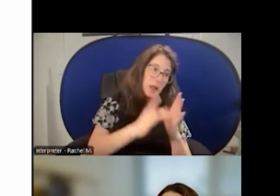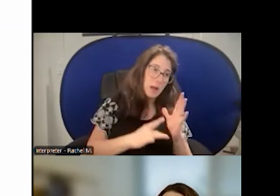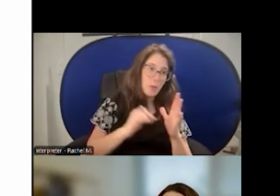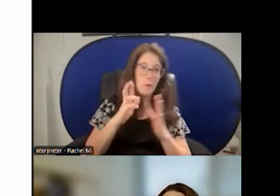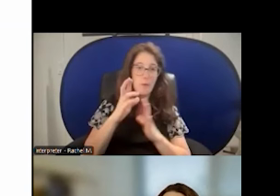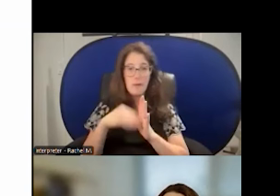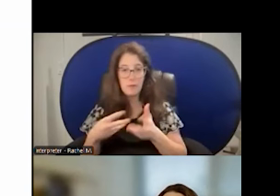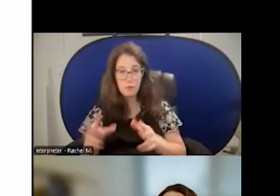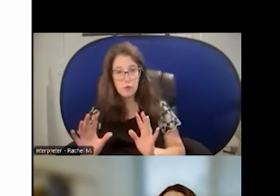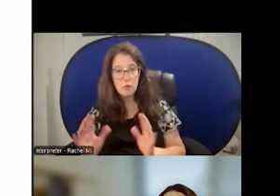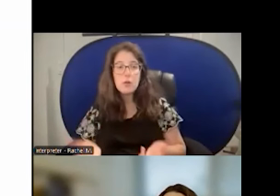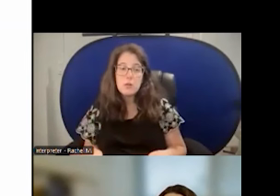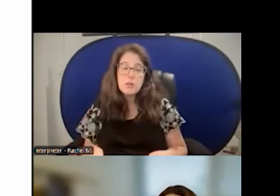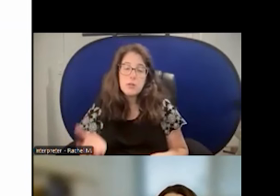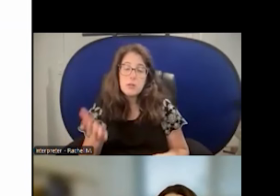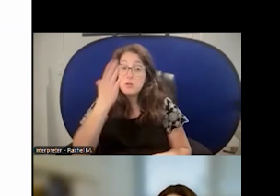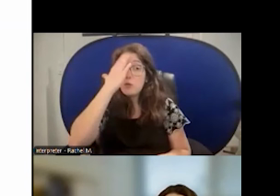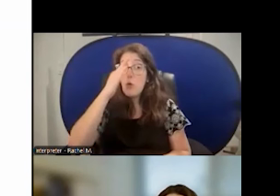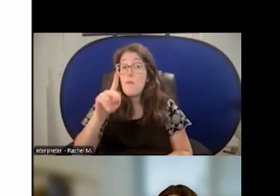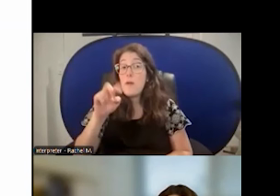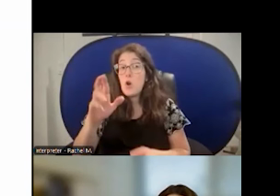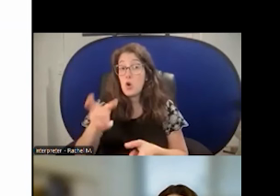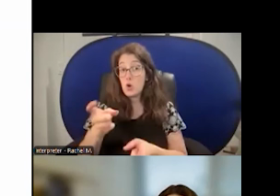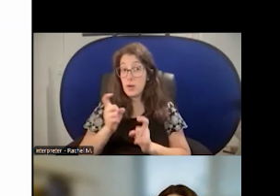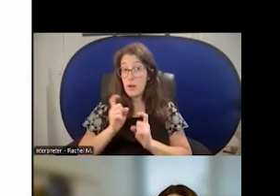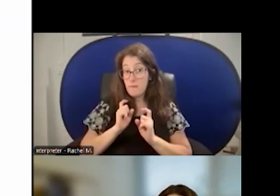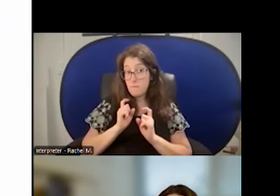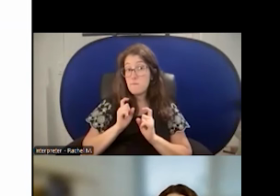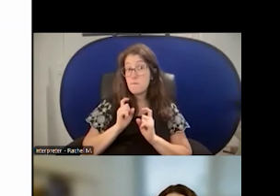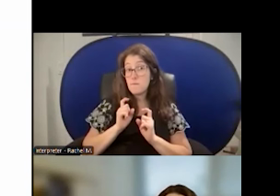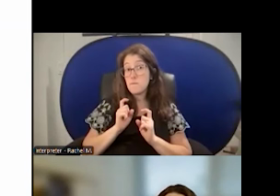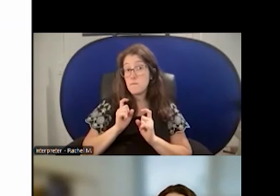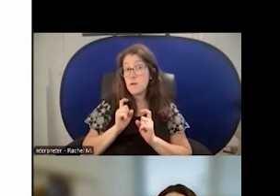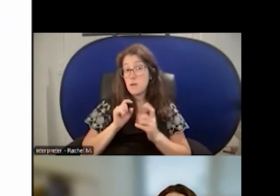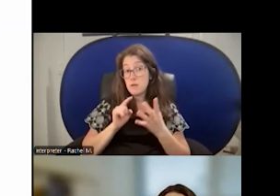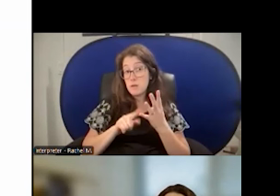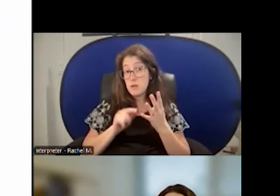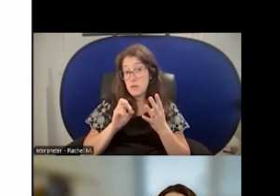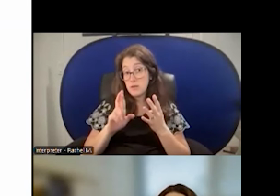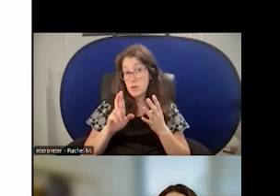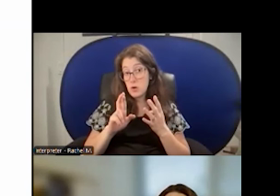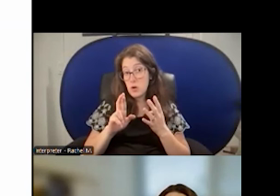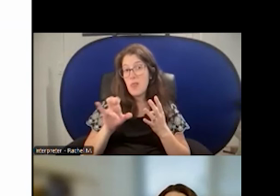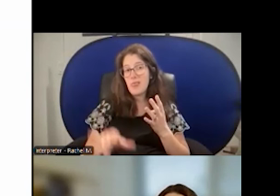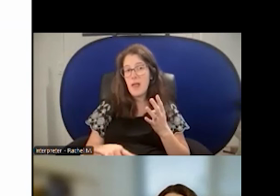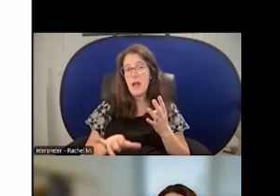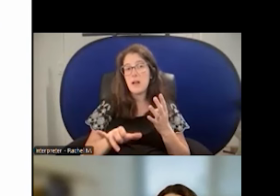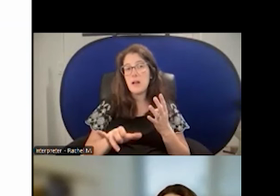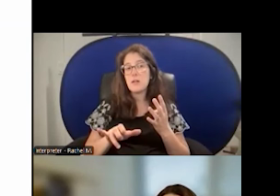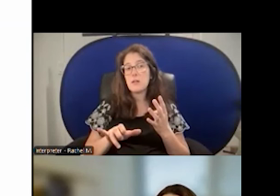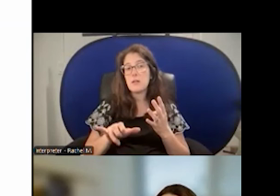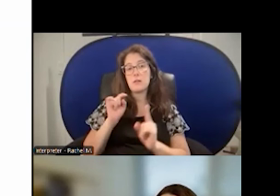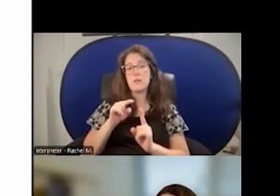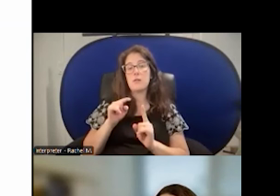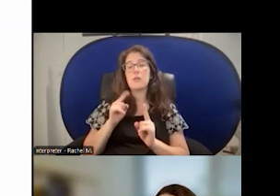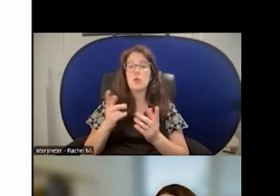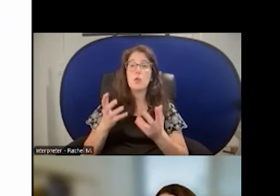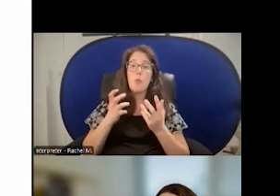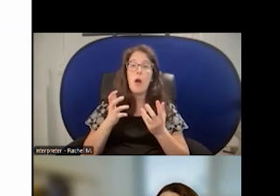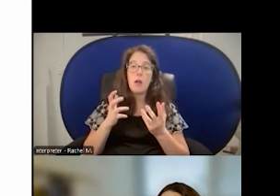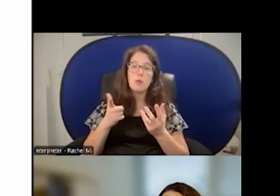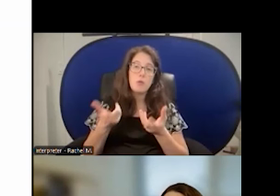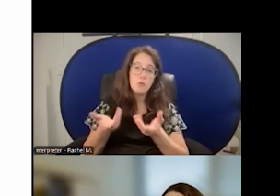if a vendor gives you the accessibility conformance report, that is in fact what you are asking for.